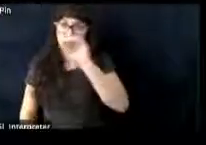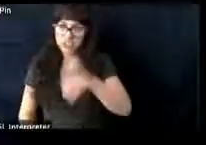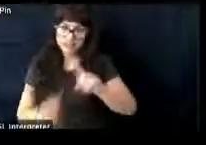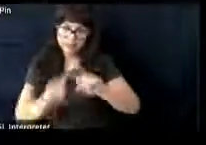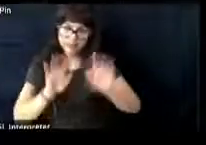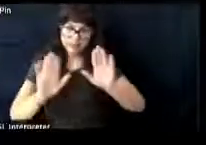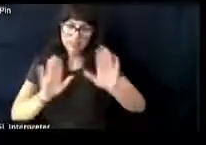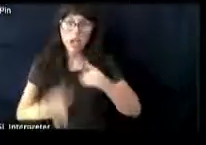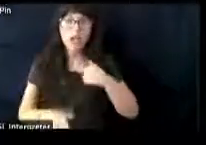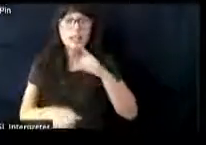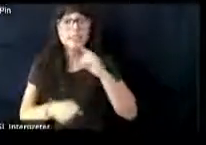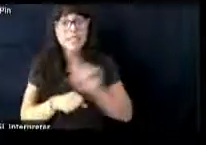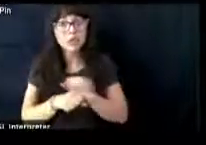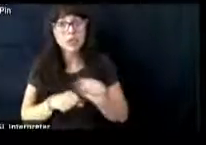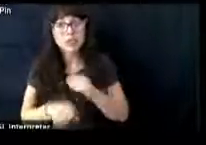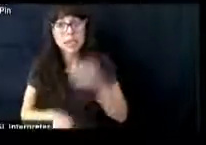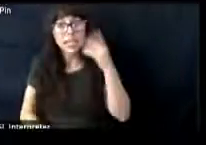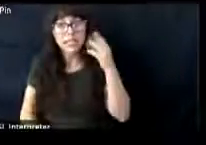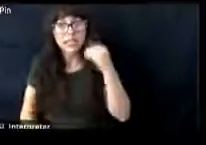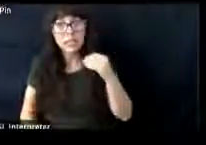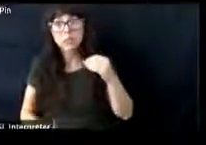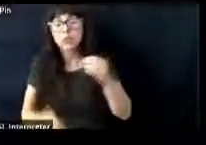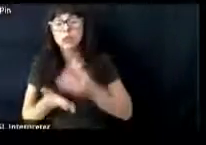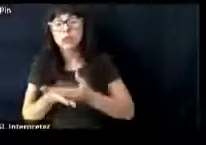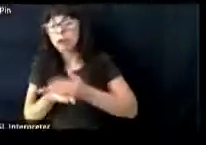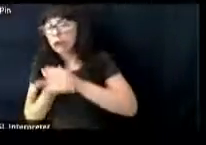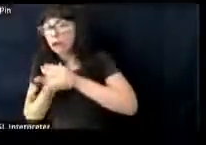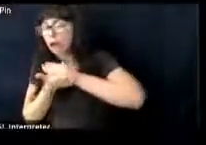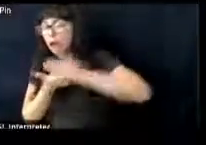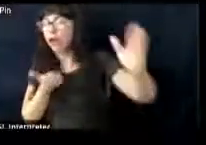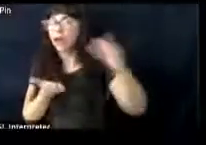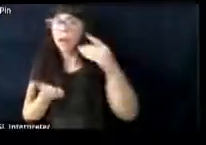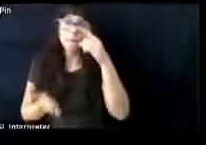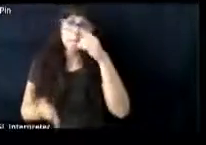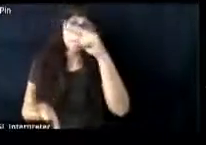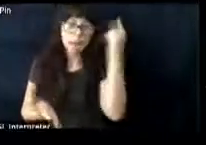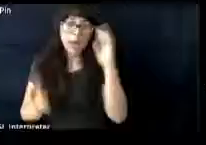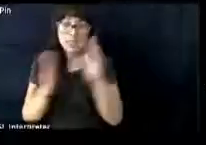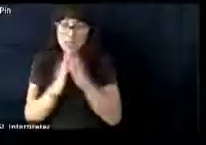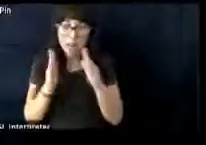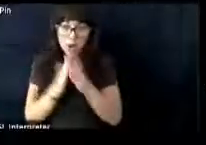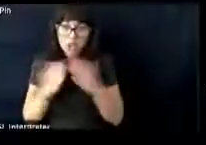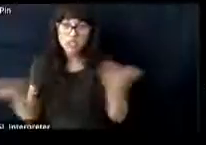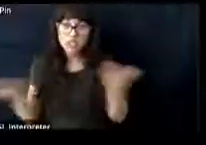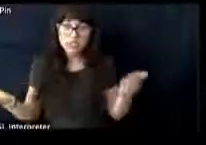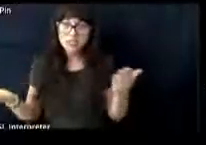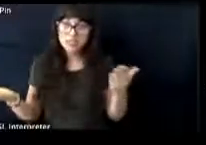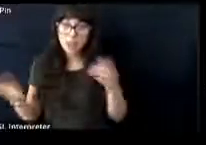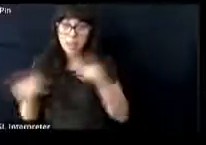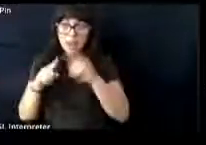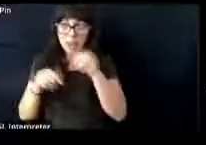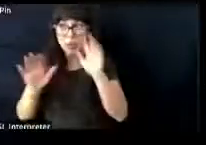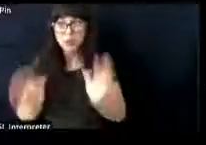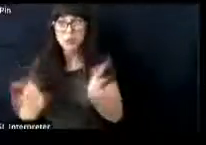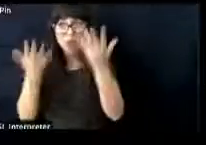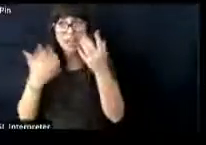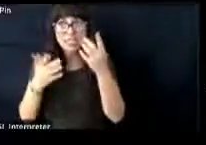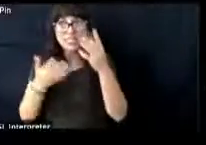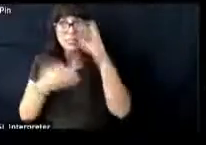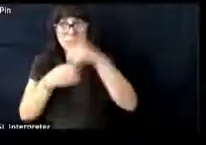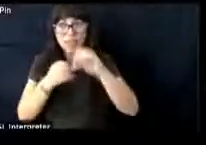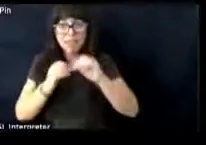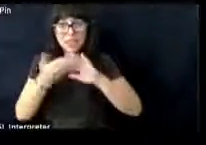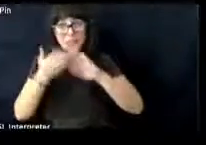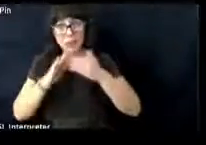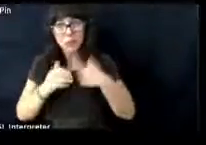We are literally experiencing the erasure of Black neighborhoods that raised us in the communities that we call home. It is